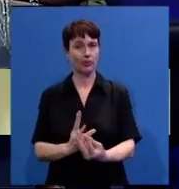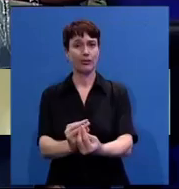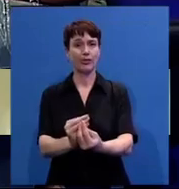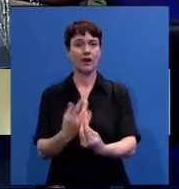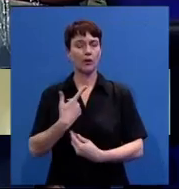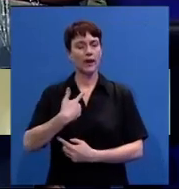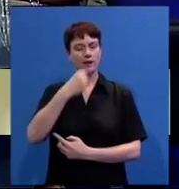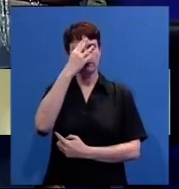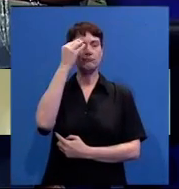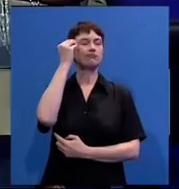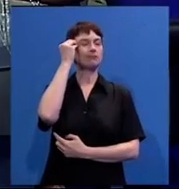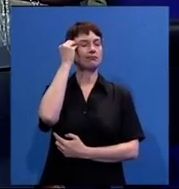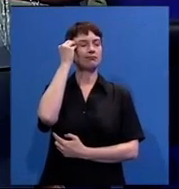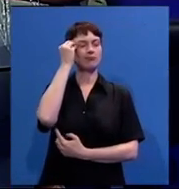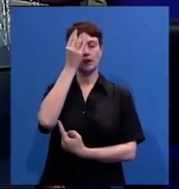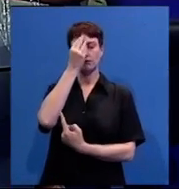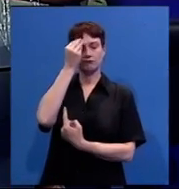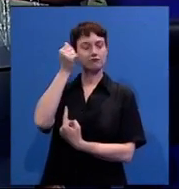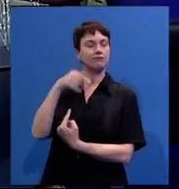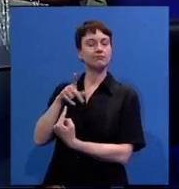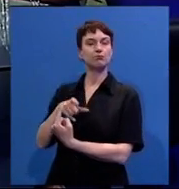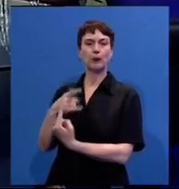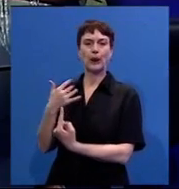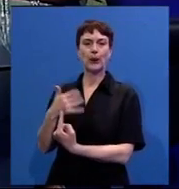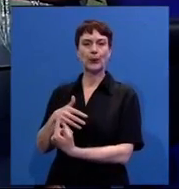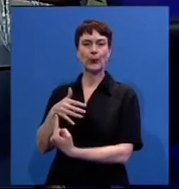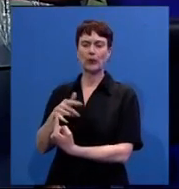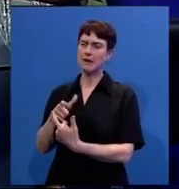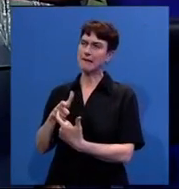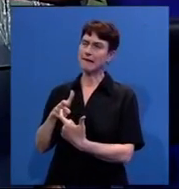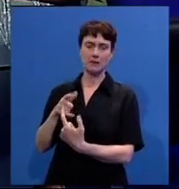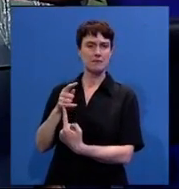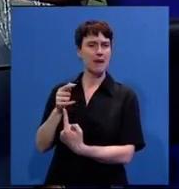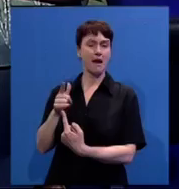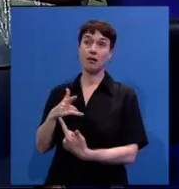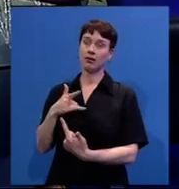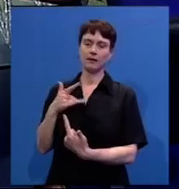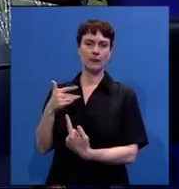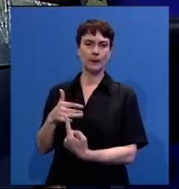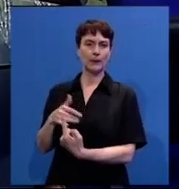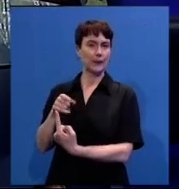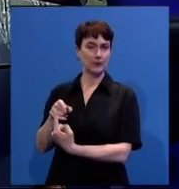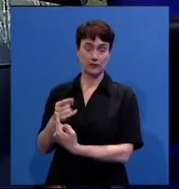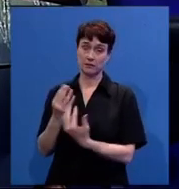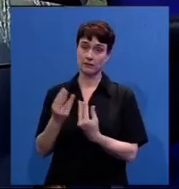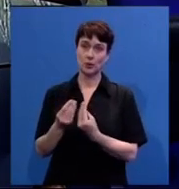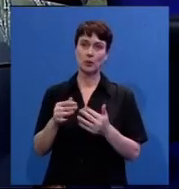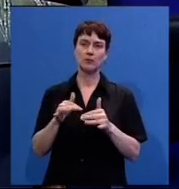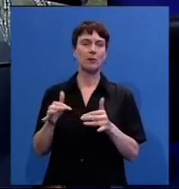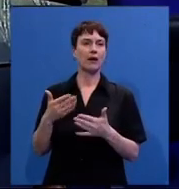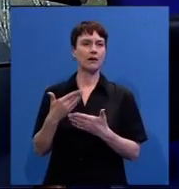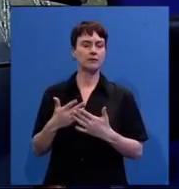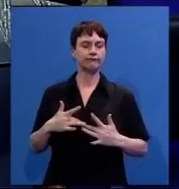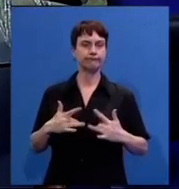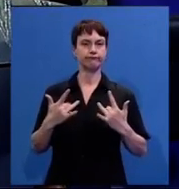salute and reminisce about one of the greatest men that ever lived. Few have withstood such injustices, such